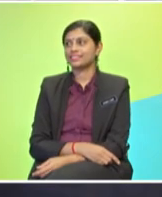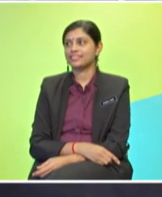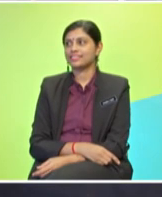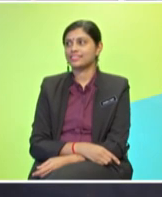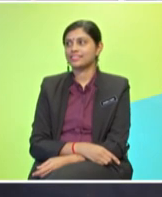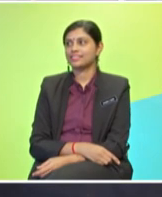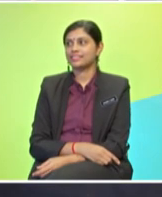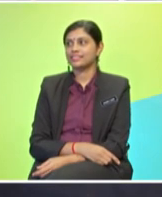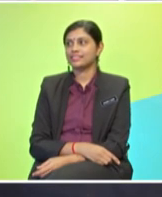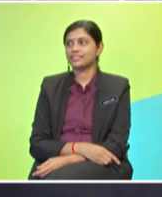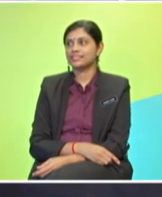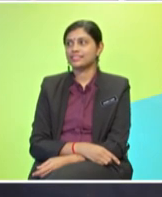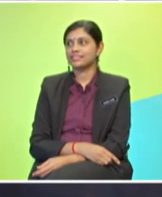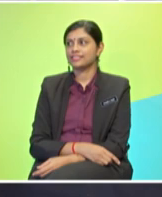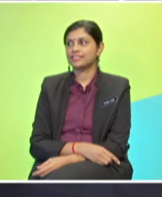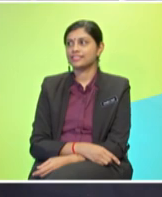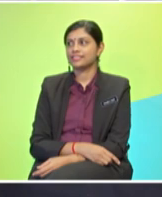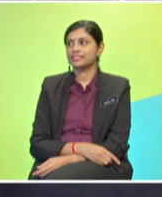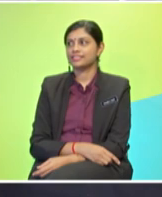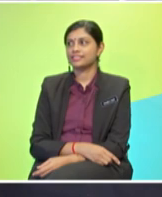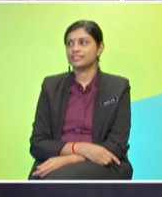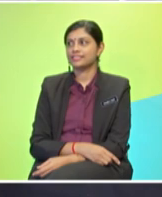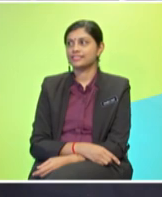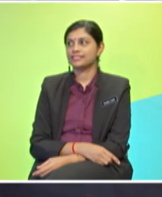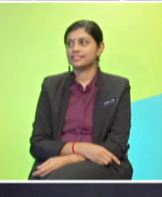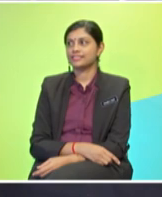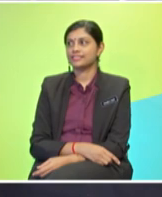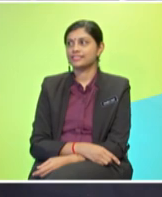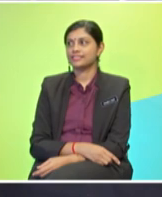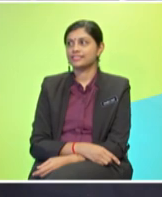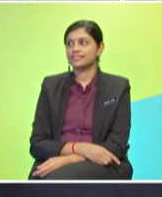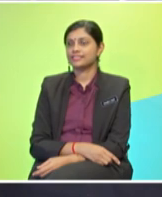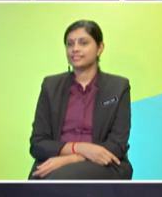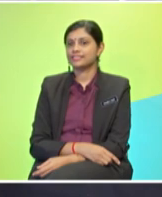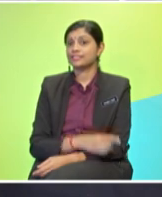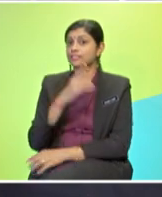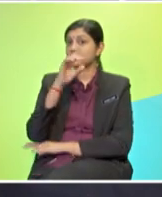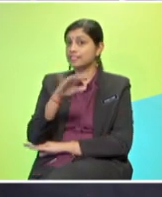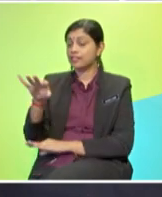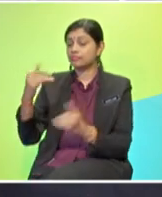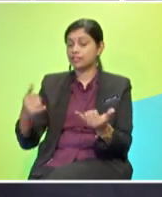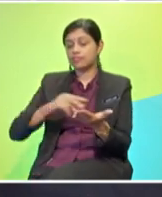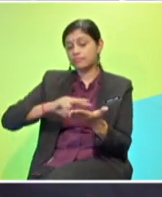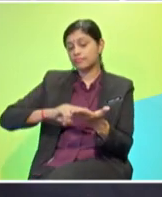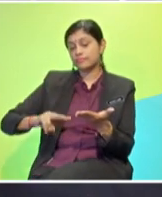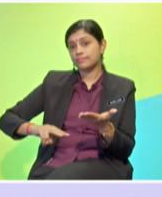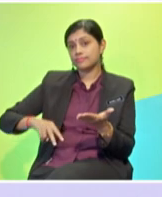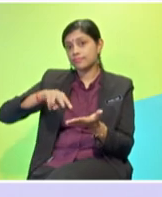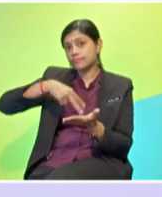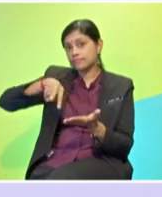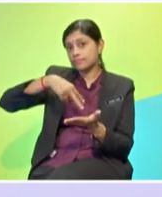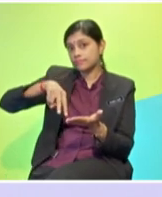proceed. Dancing. Dancing. Mm-hmm. D D A